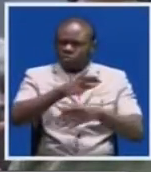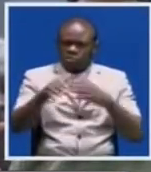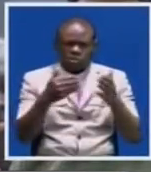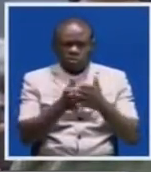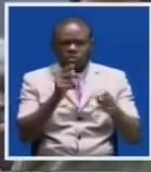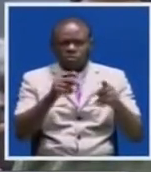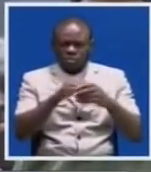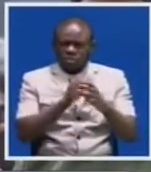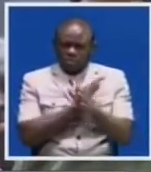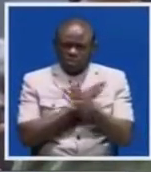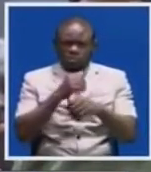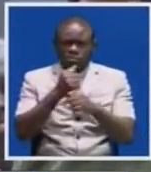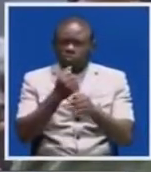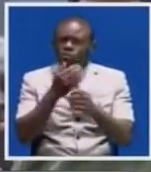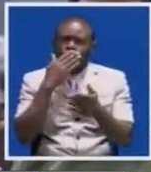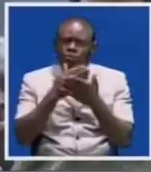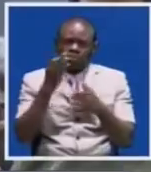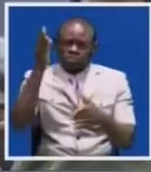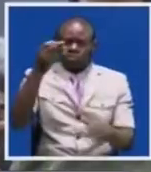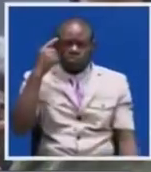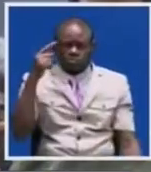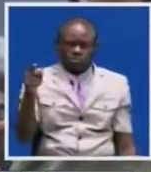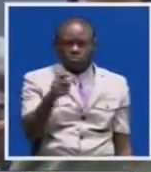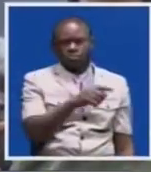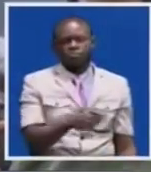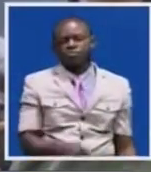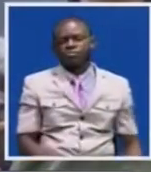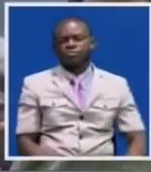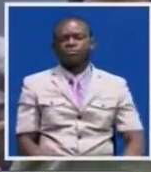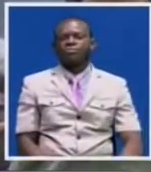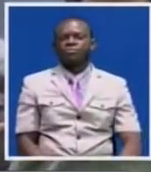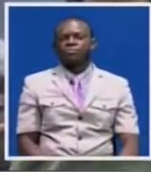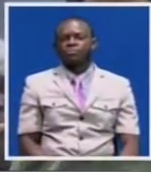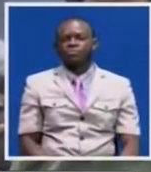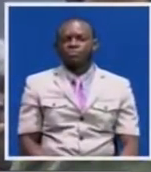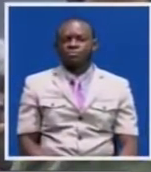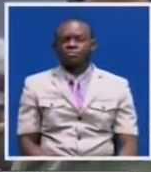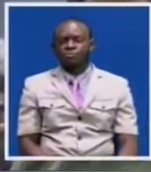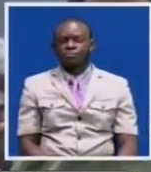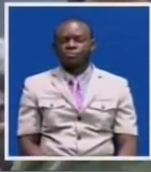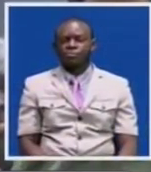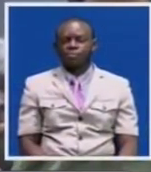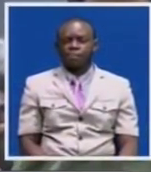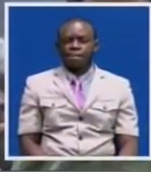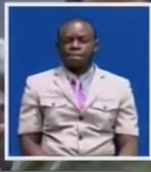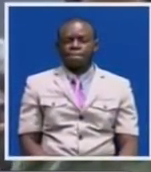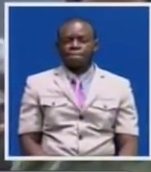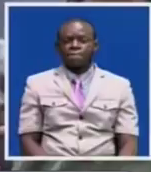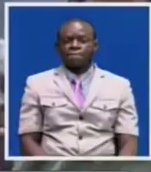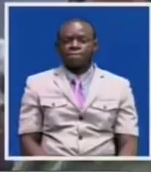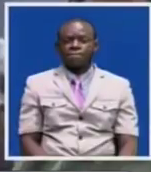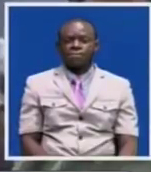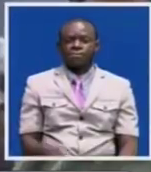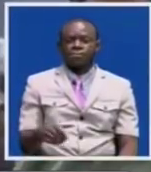the commitment of government and its people to deliver on